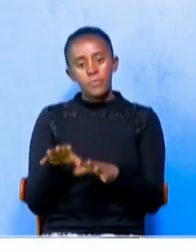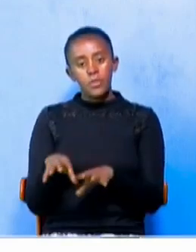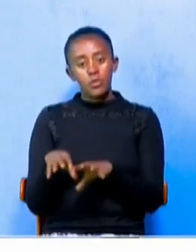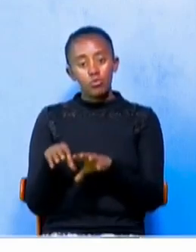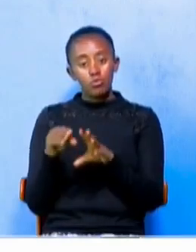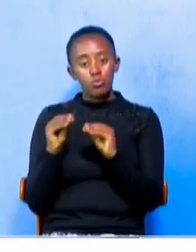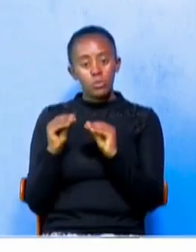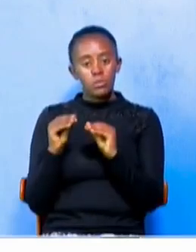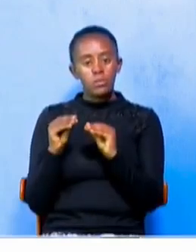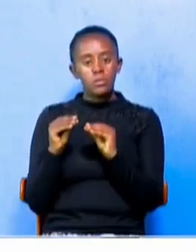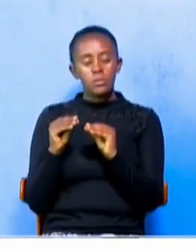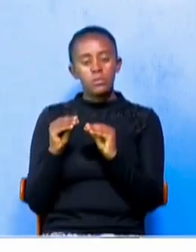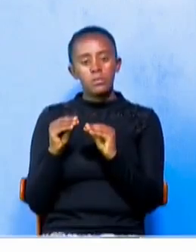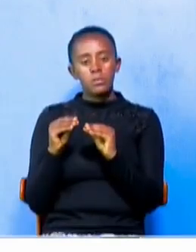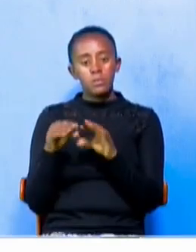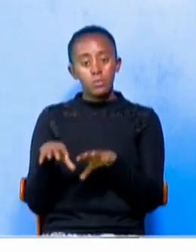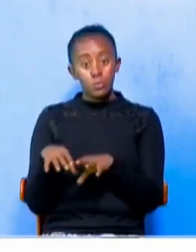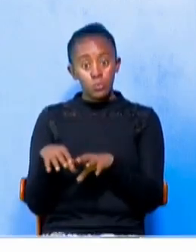students